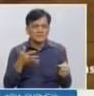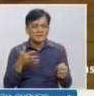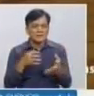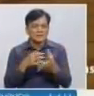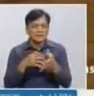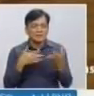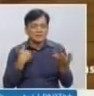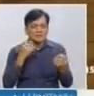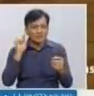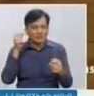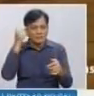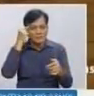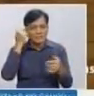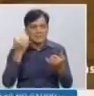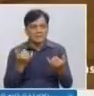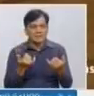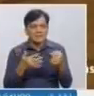this administration's